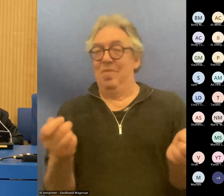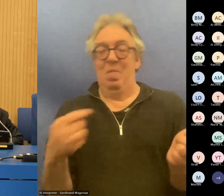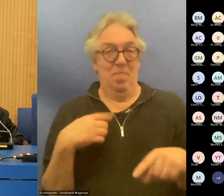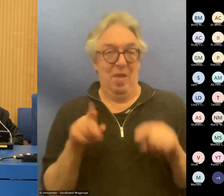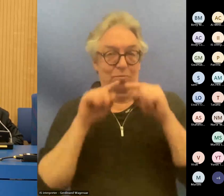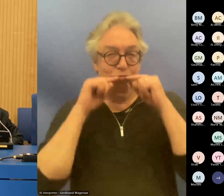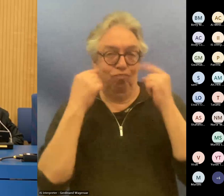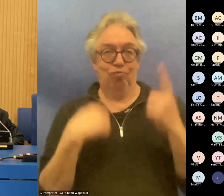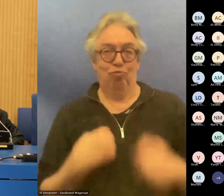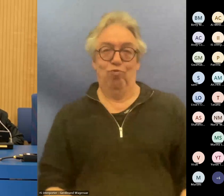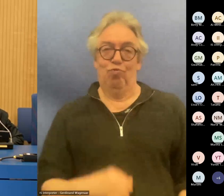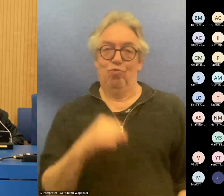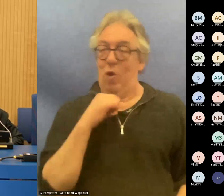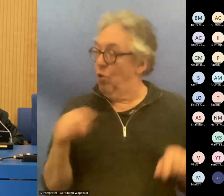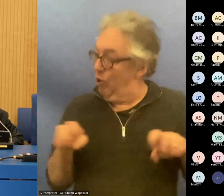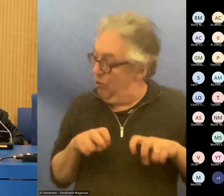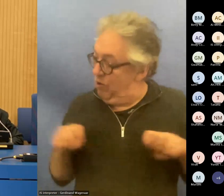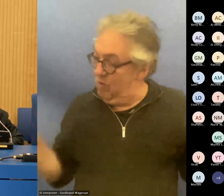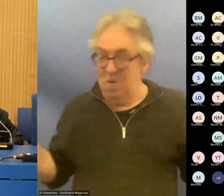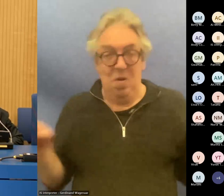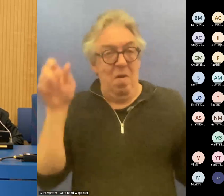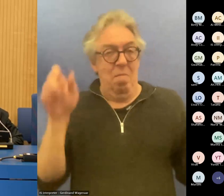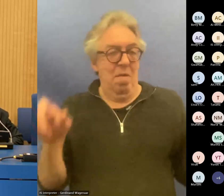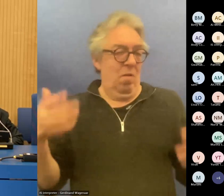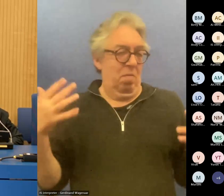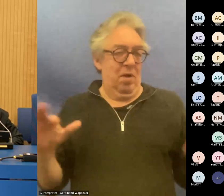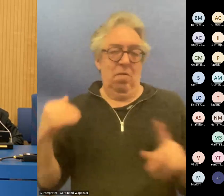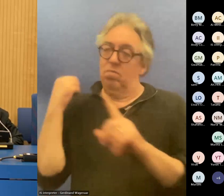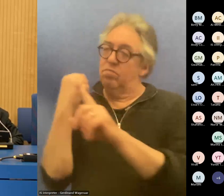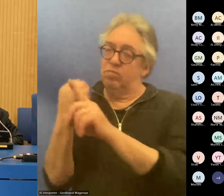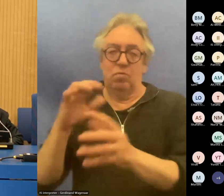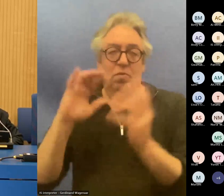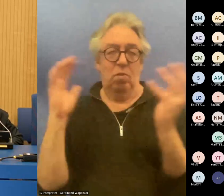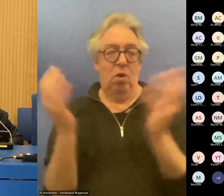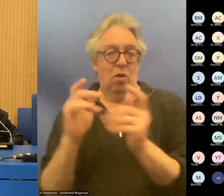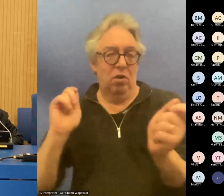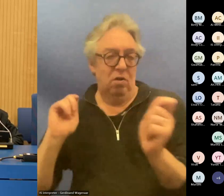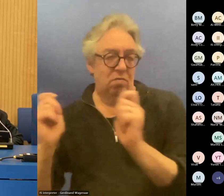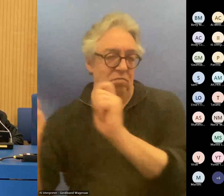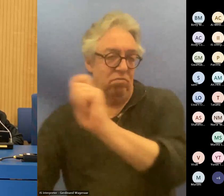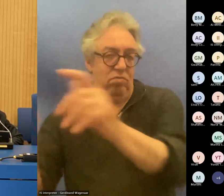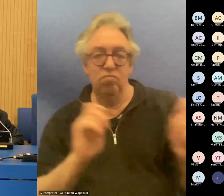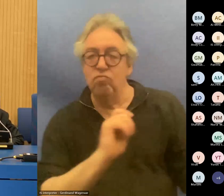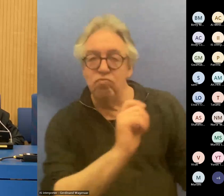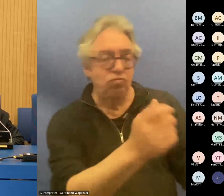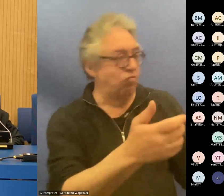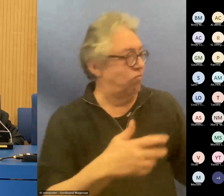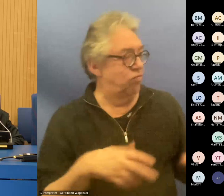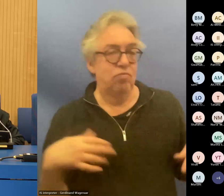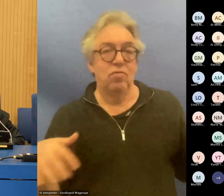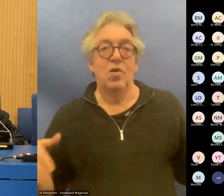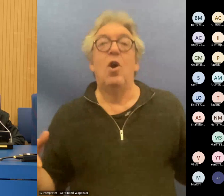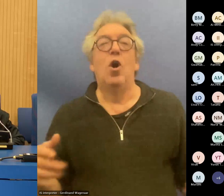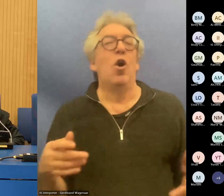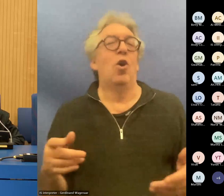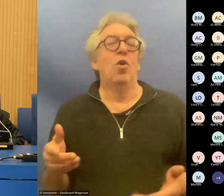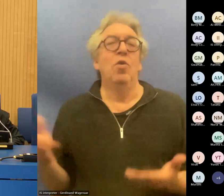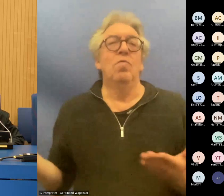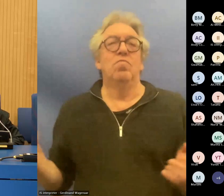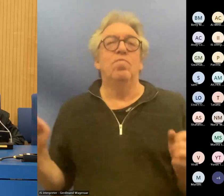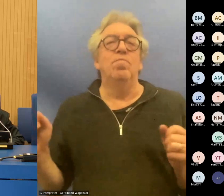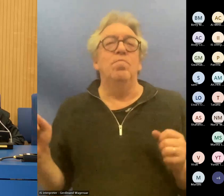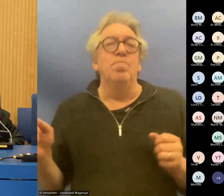by change makers from all over the world, who I will give an opportunity to introduce themselves.